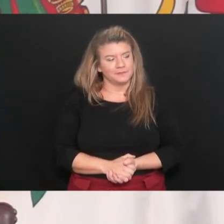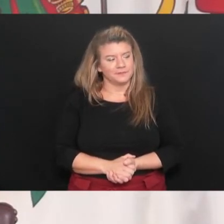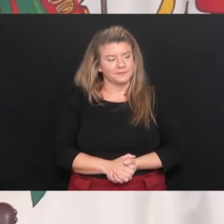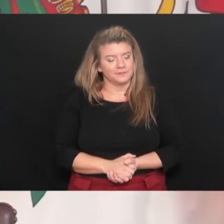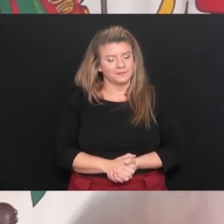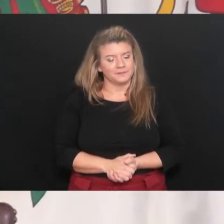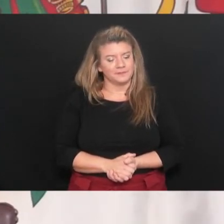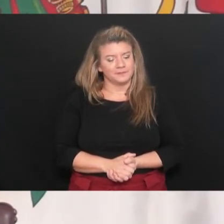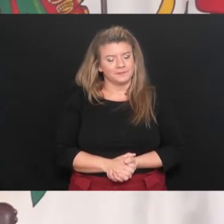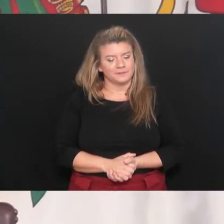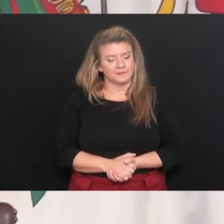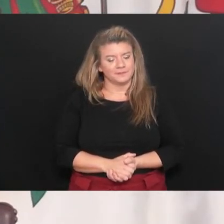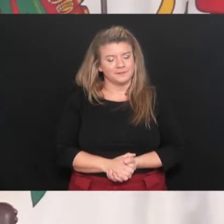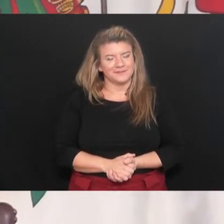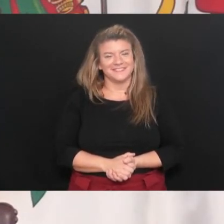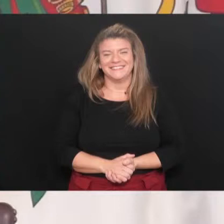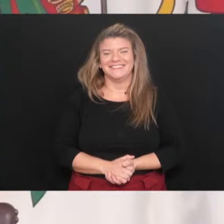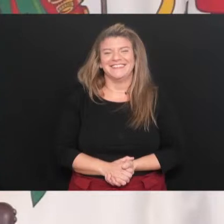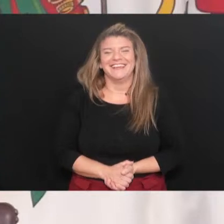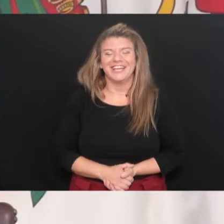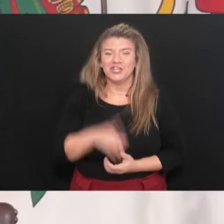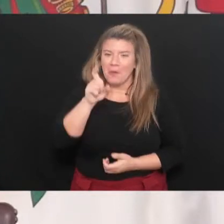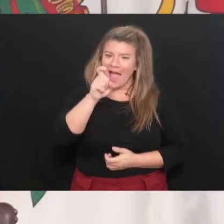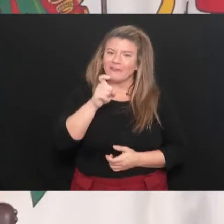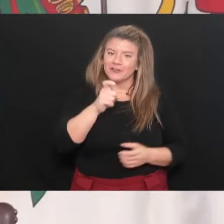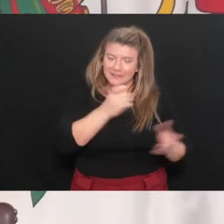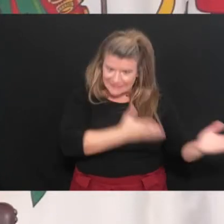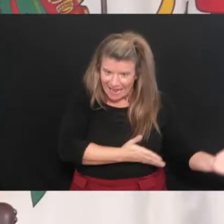Well, yeah, you got to take